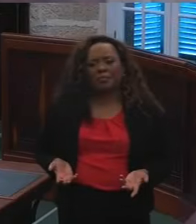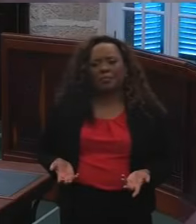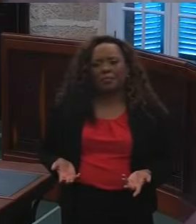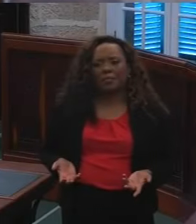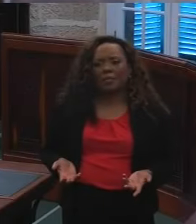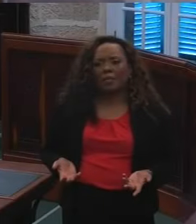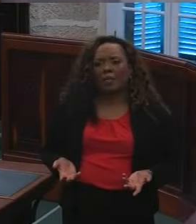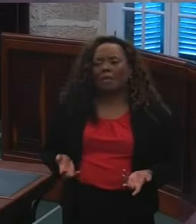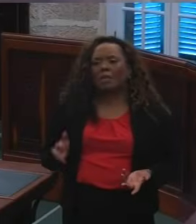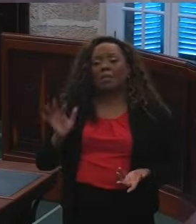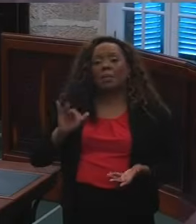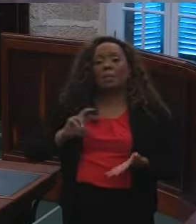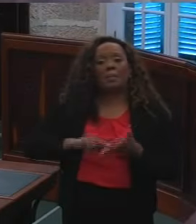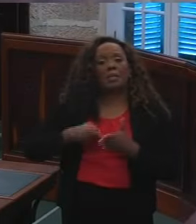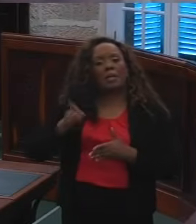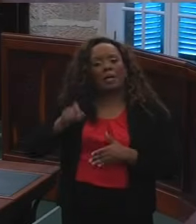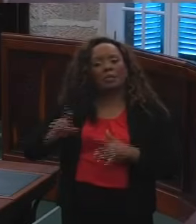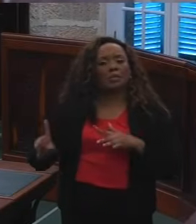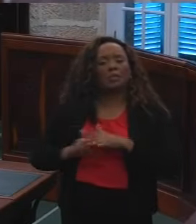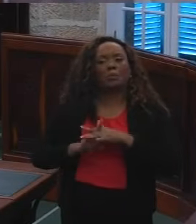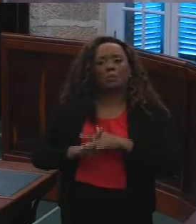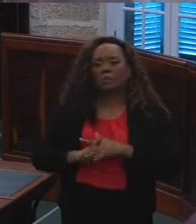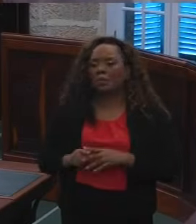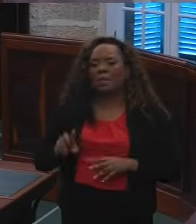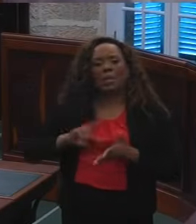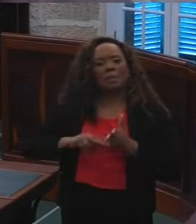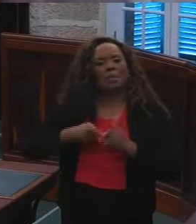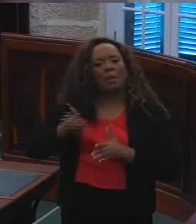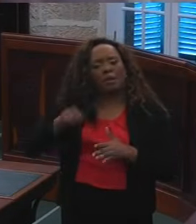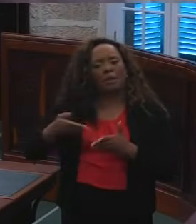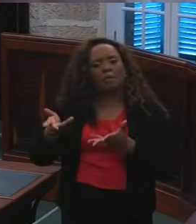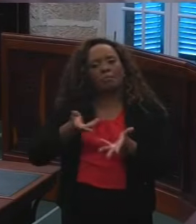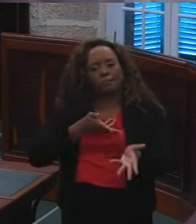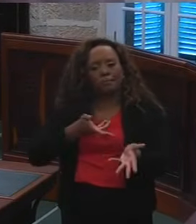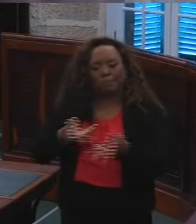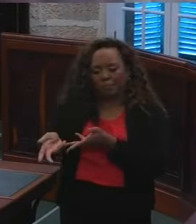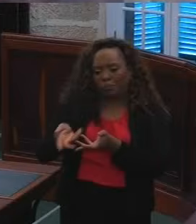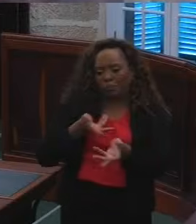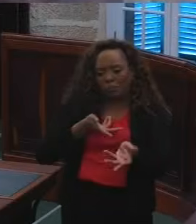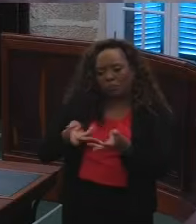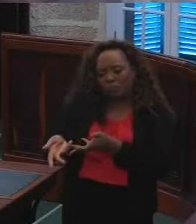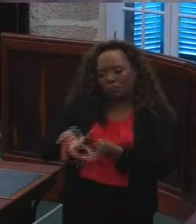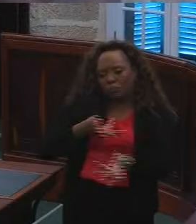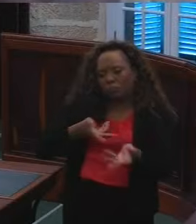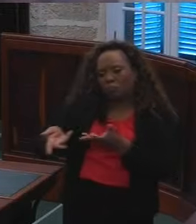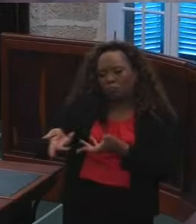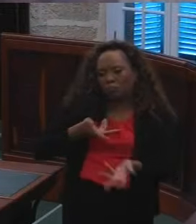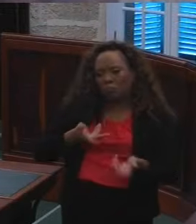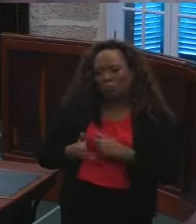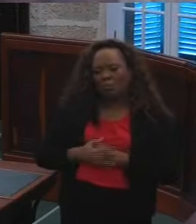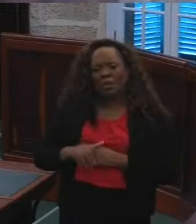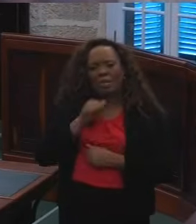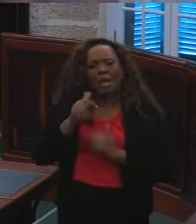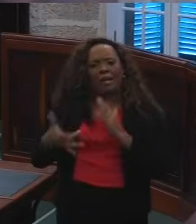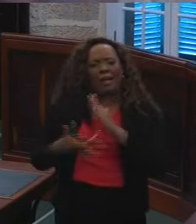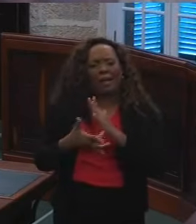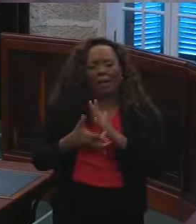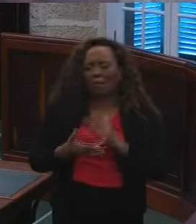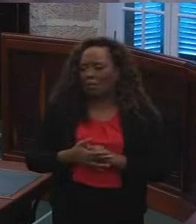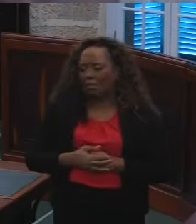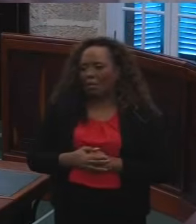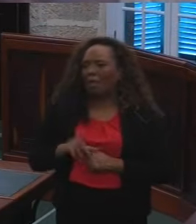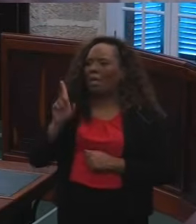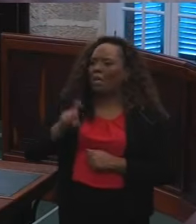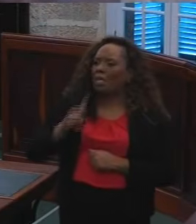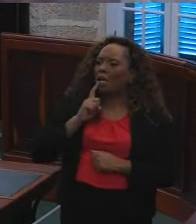can't. So I'm saying that that intergenerational link must now become part of the Beijing conversation